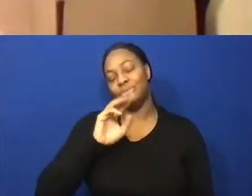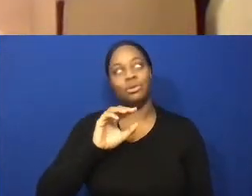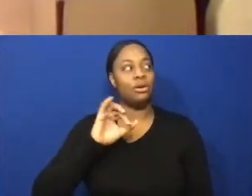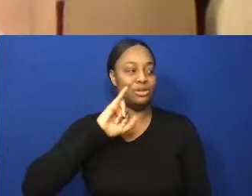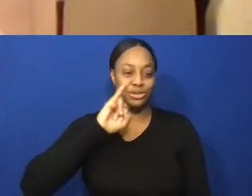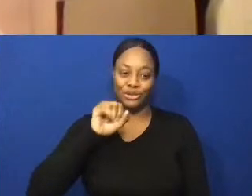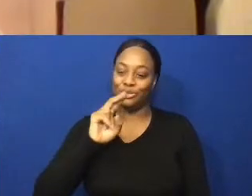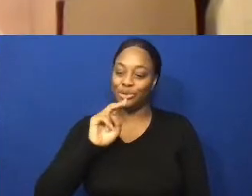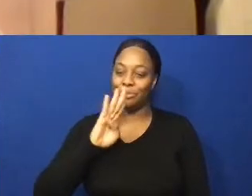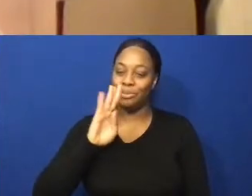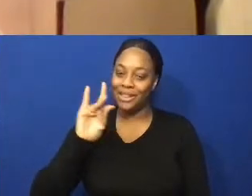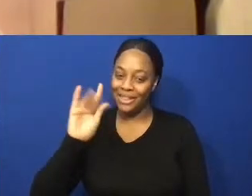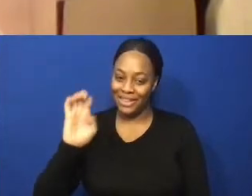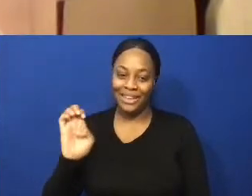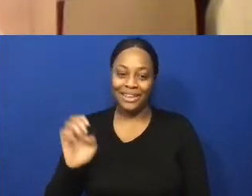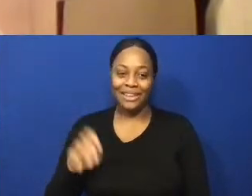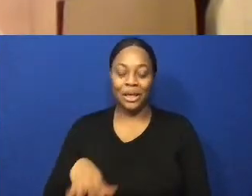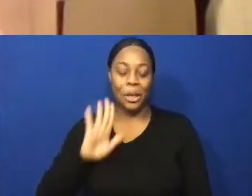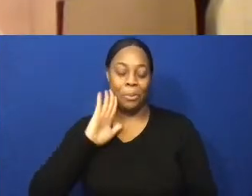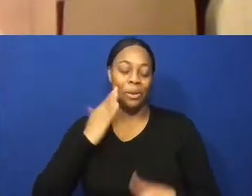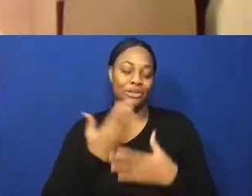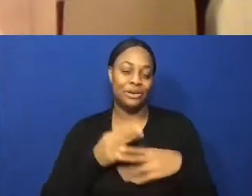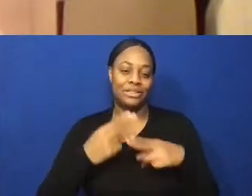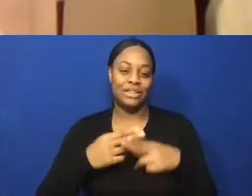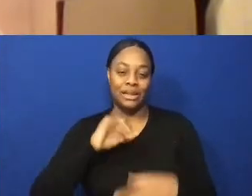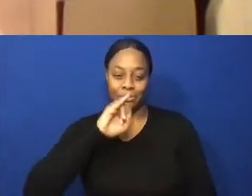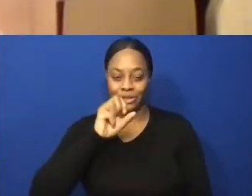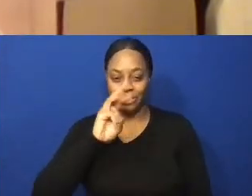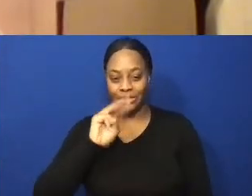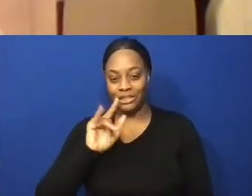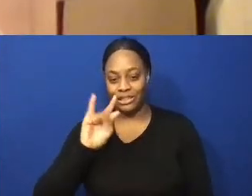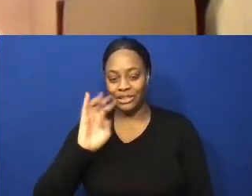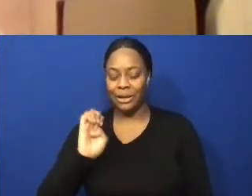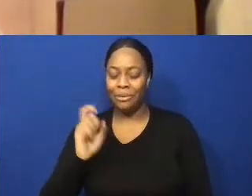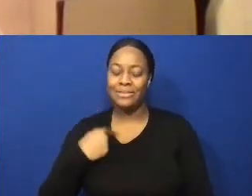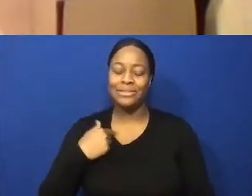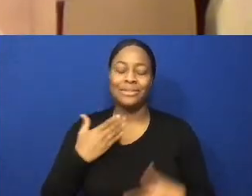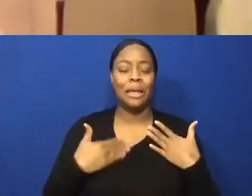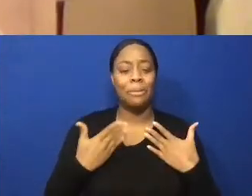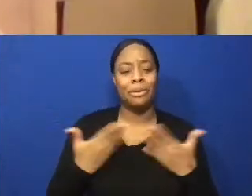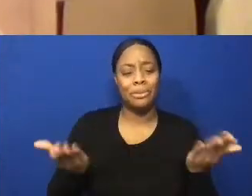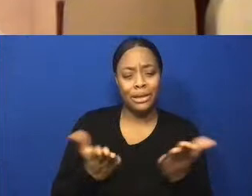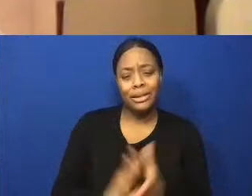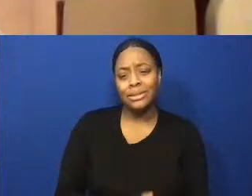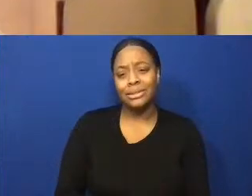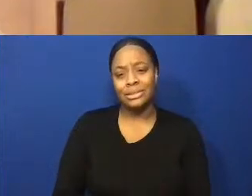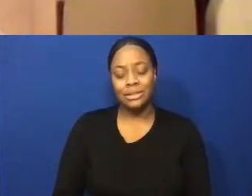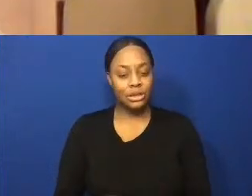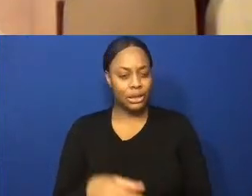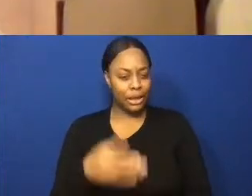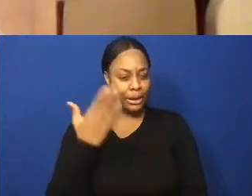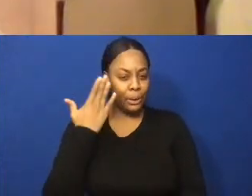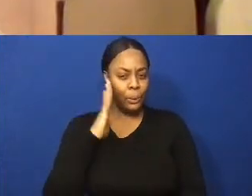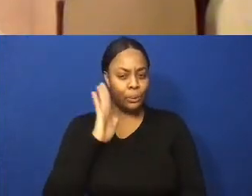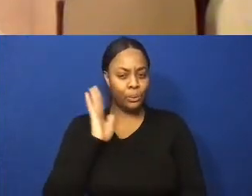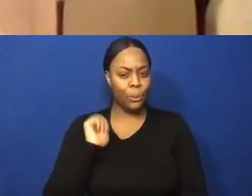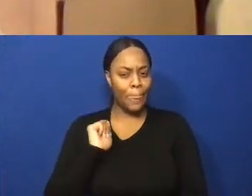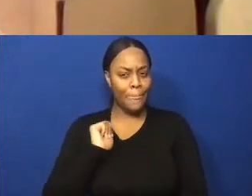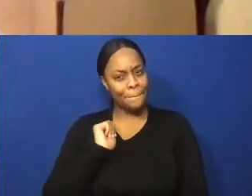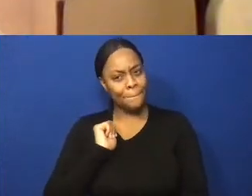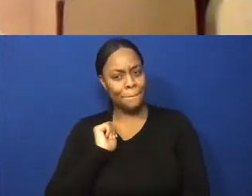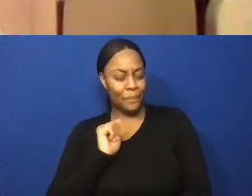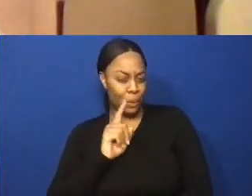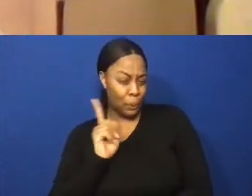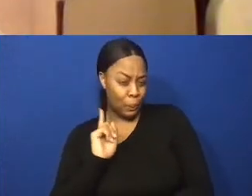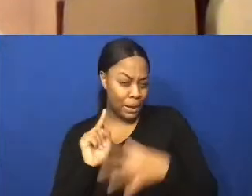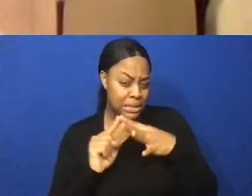Jamie. And I am so thrilled to be here. I don't know where